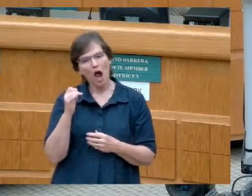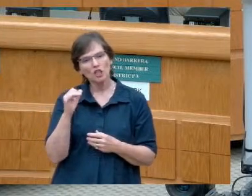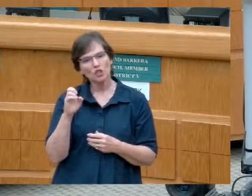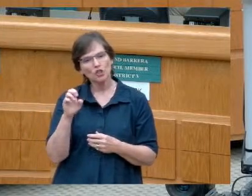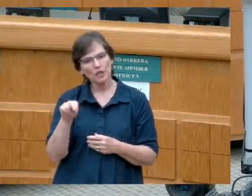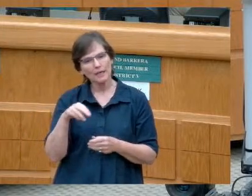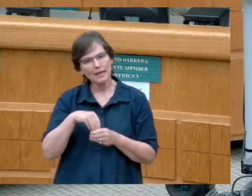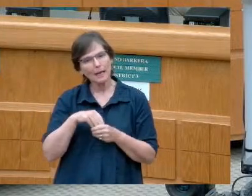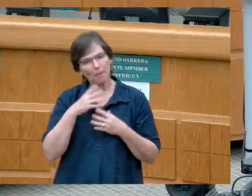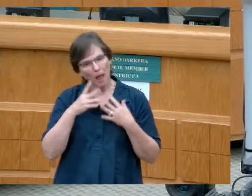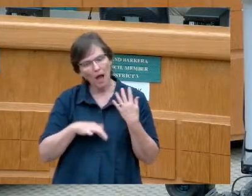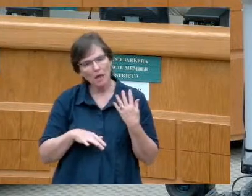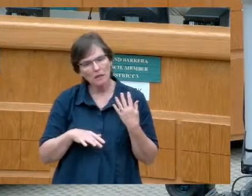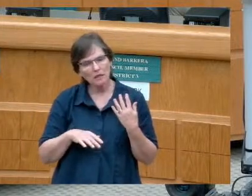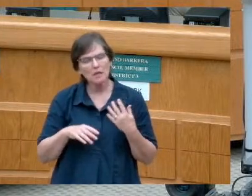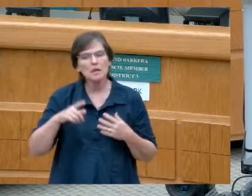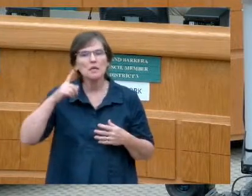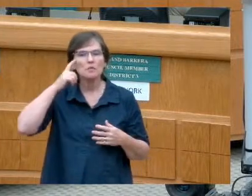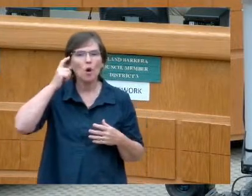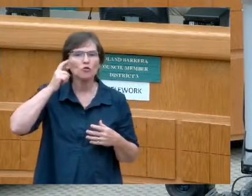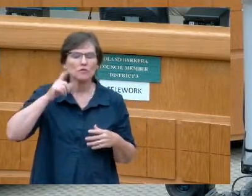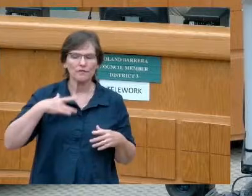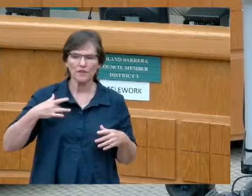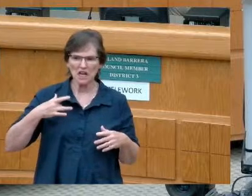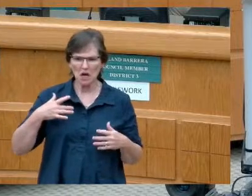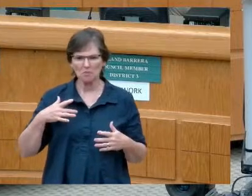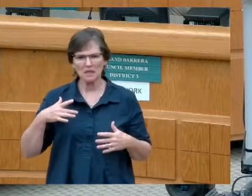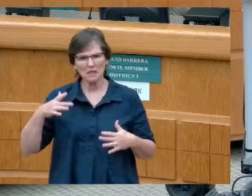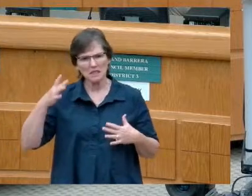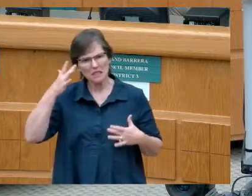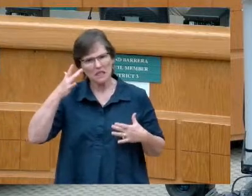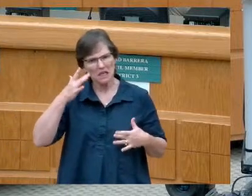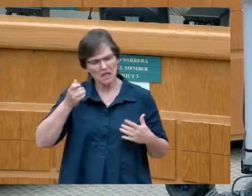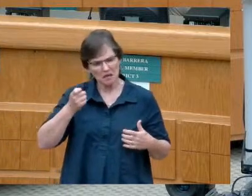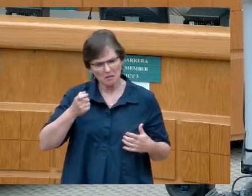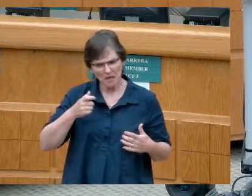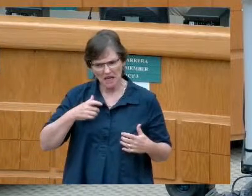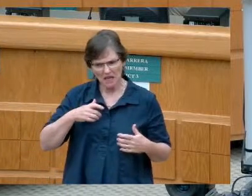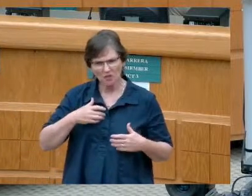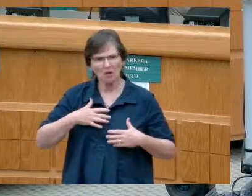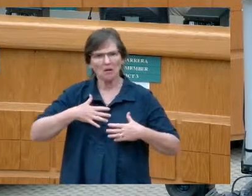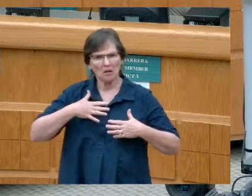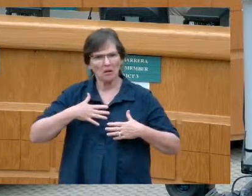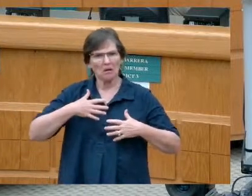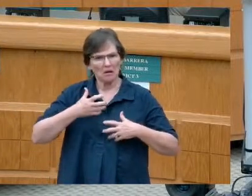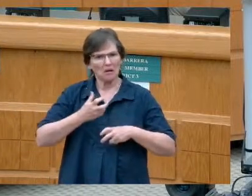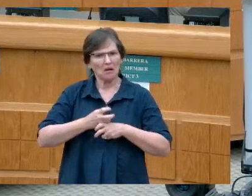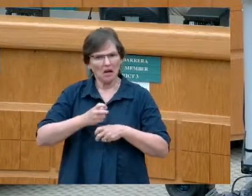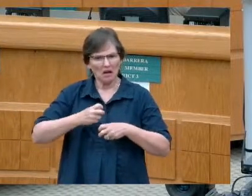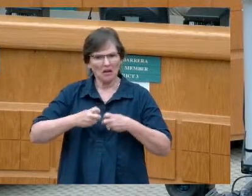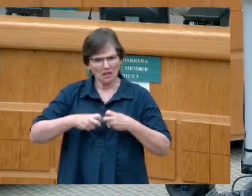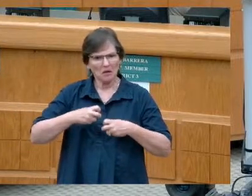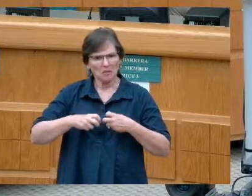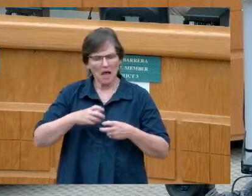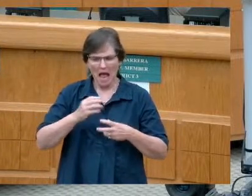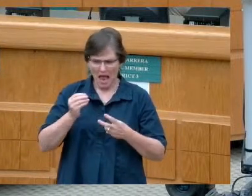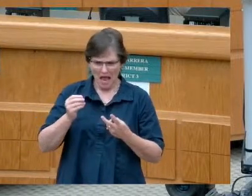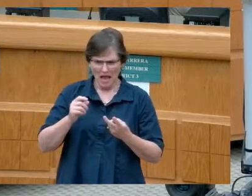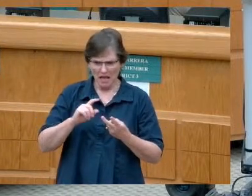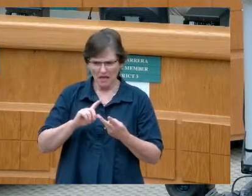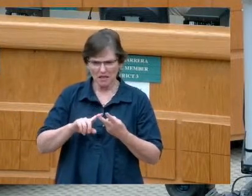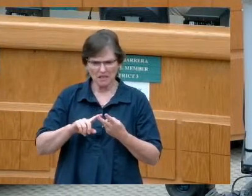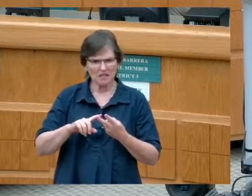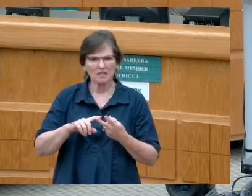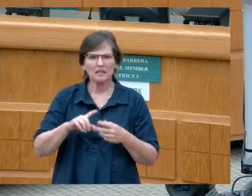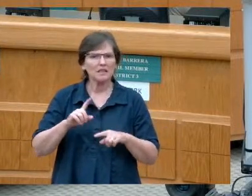like you're getting symptoms of COVID-19, shortness of breath, upper respiratory type infections, loss of sense of taste or